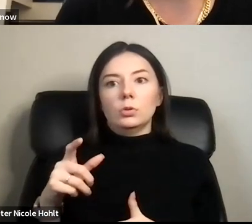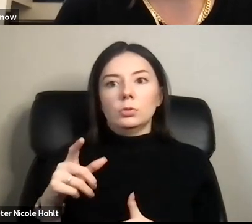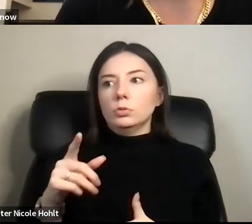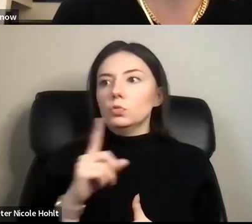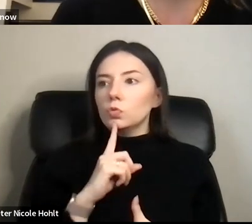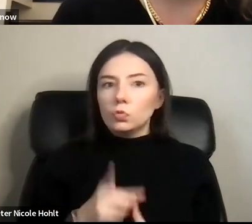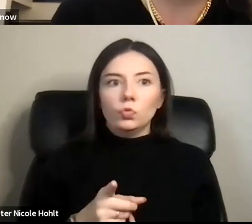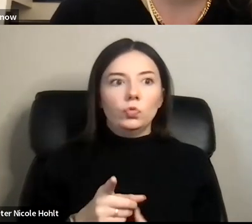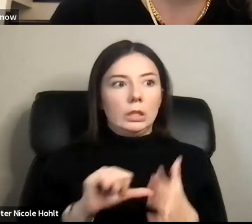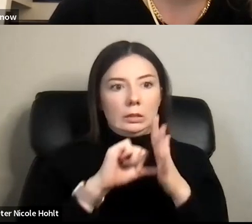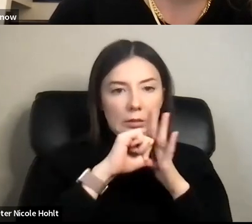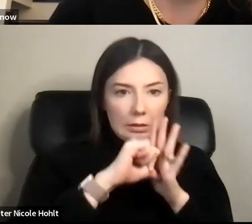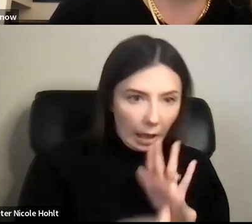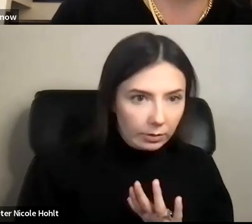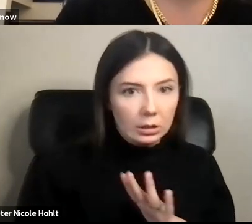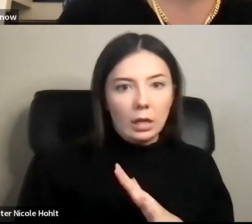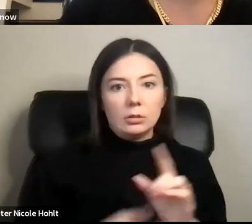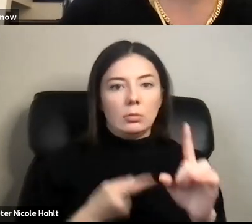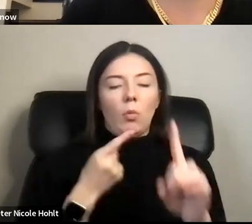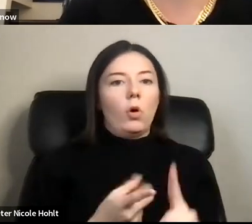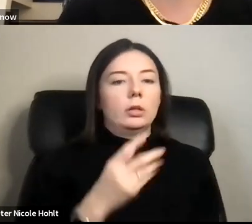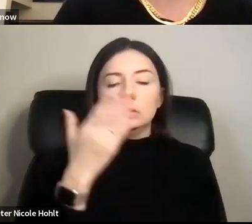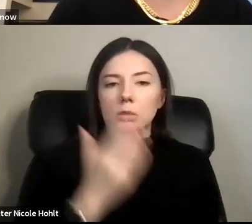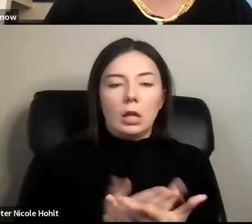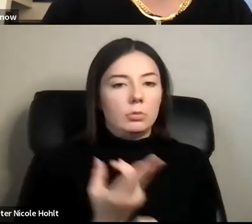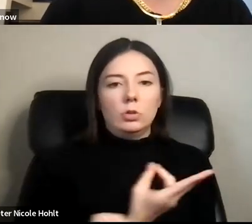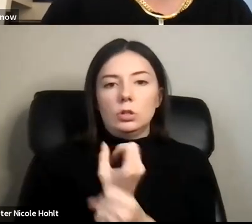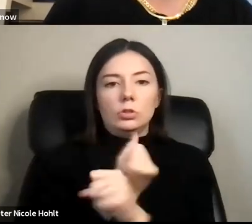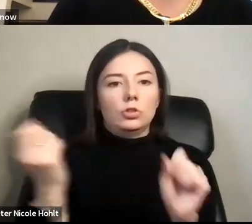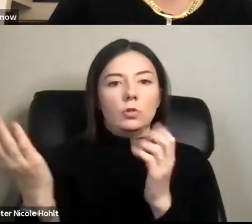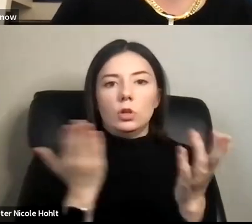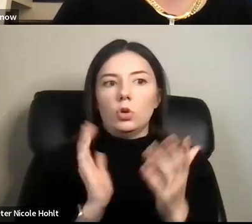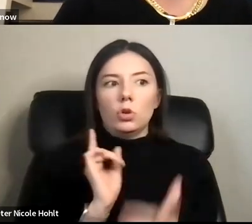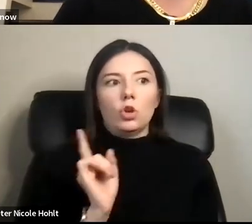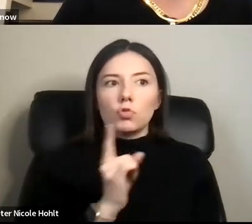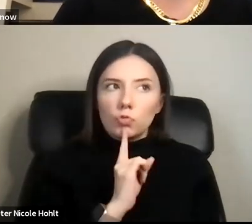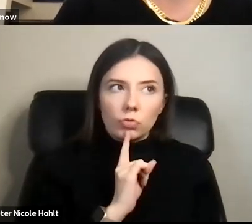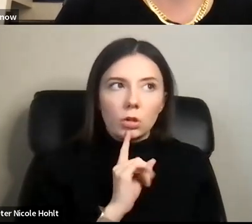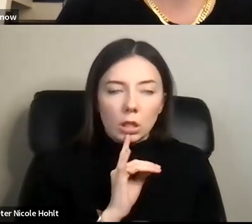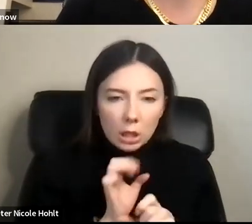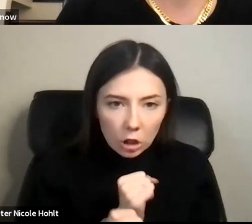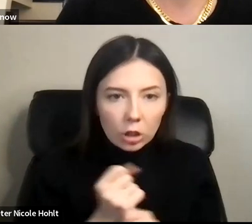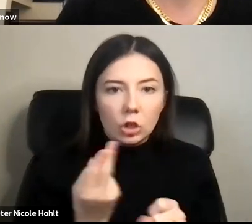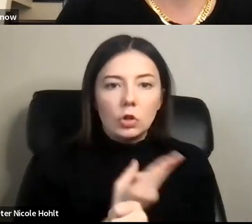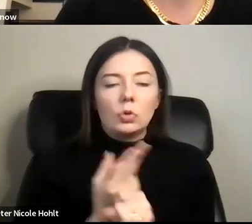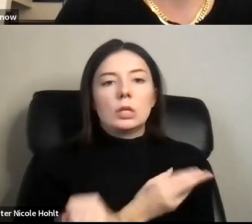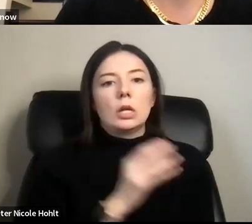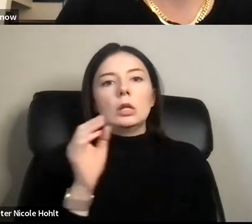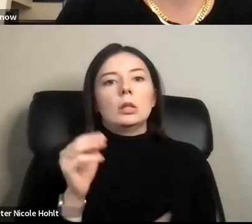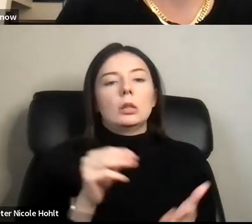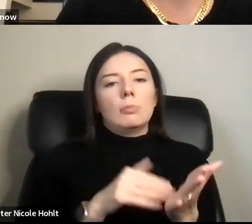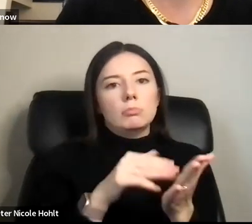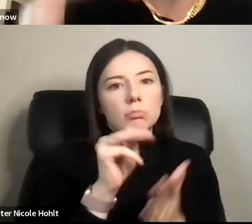the importance of not getting ServSafe, because they are literally taking millions of dollars, lobbying on a federal